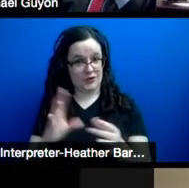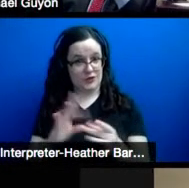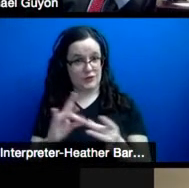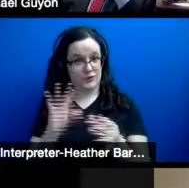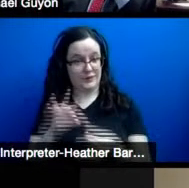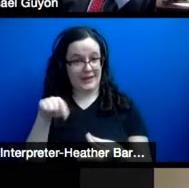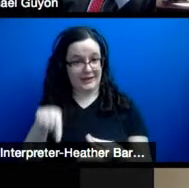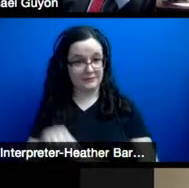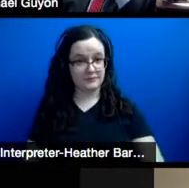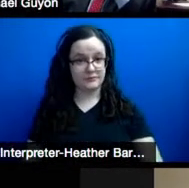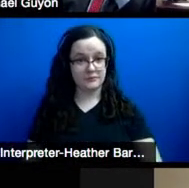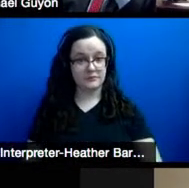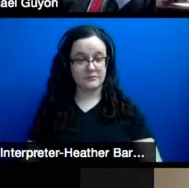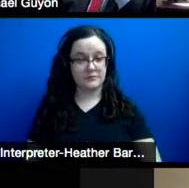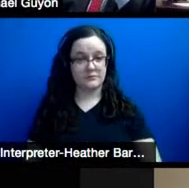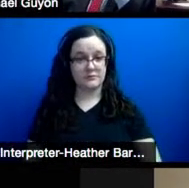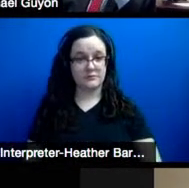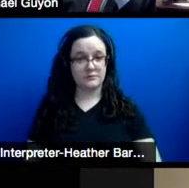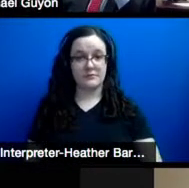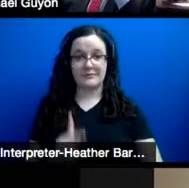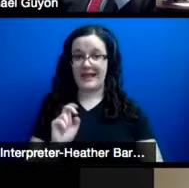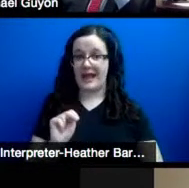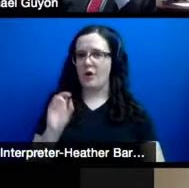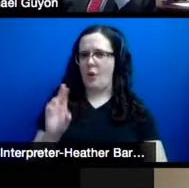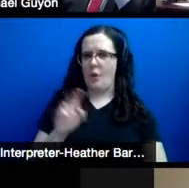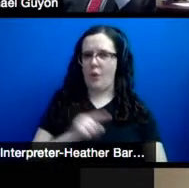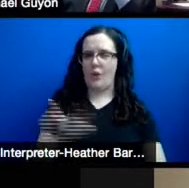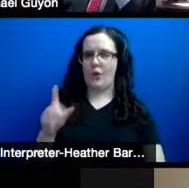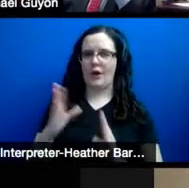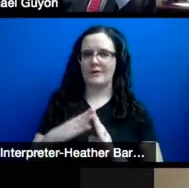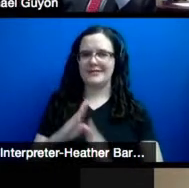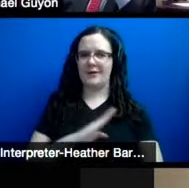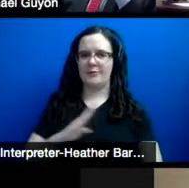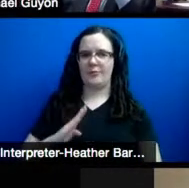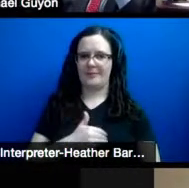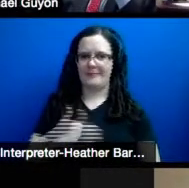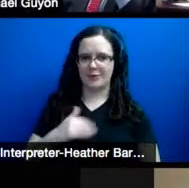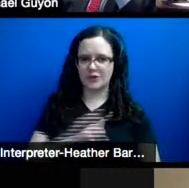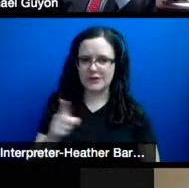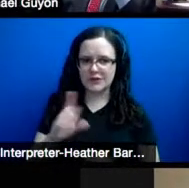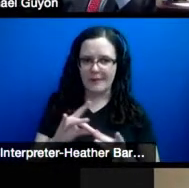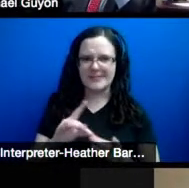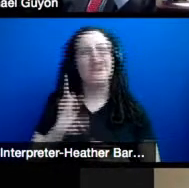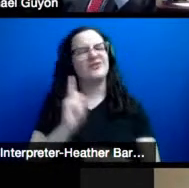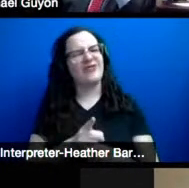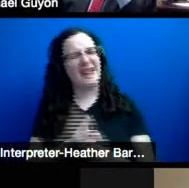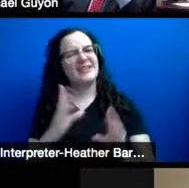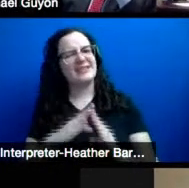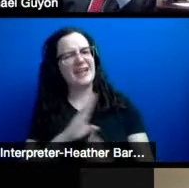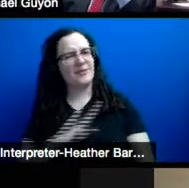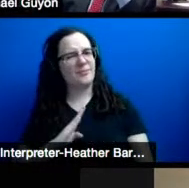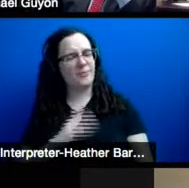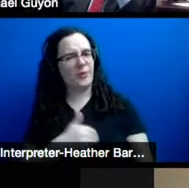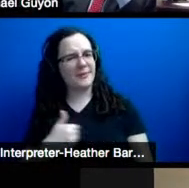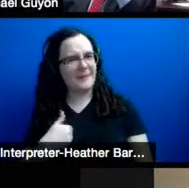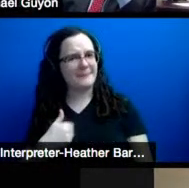Or any comments by town board Or any members that comments they- by board members or staff, absolutely. Part of the public hearing